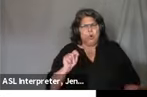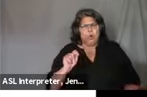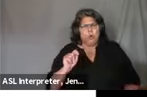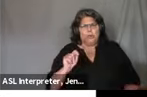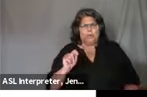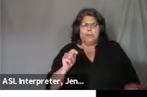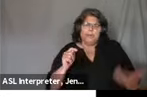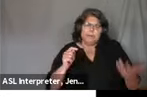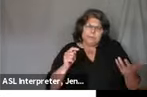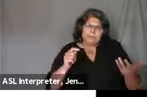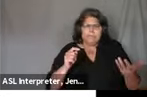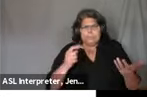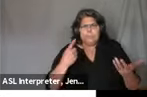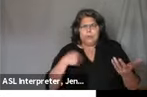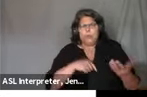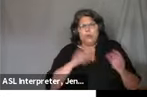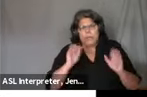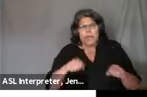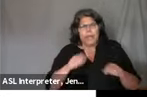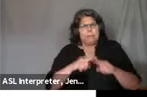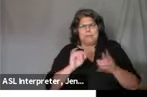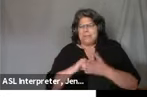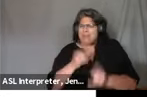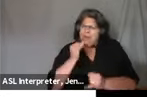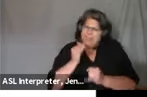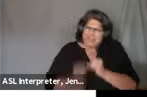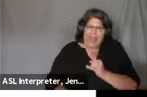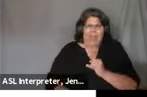but it is a last resort, and